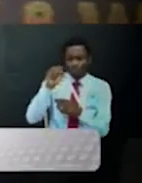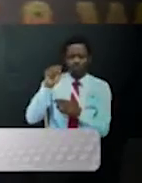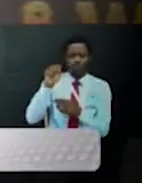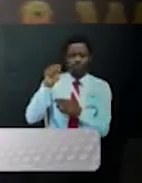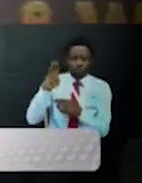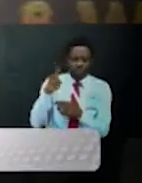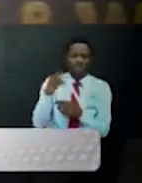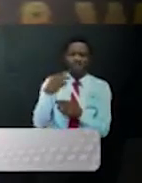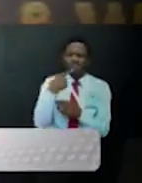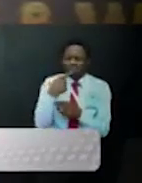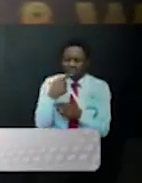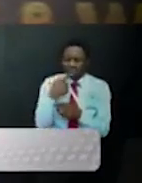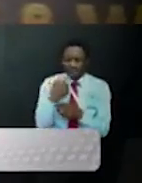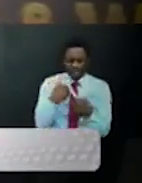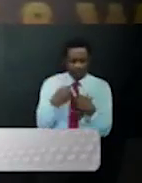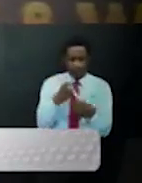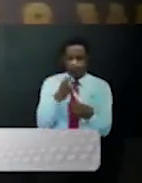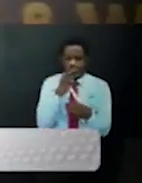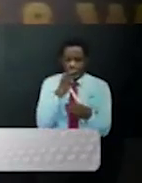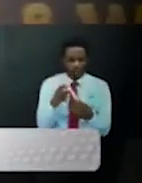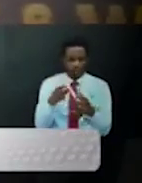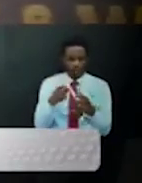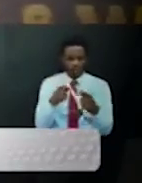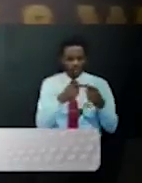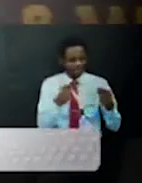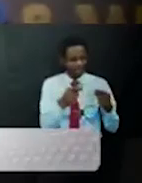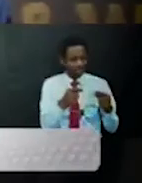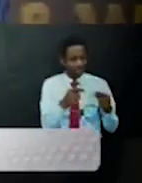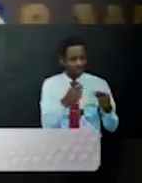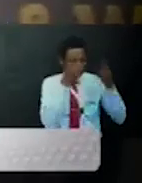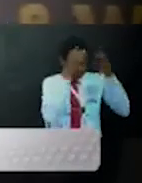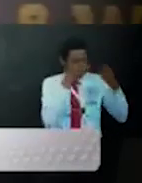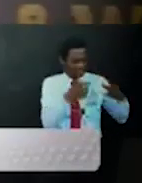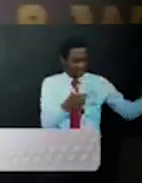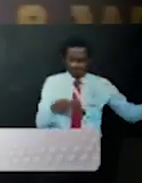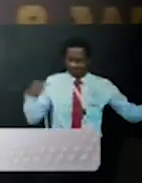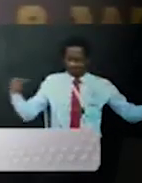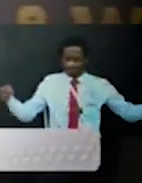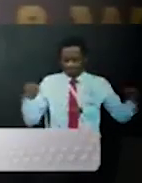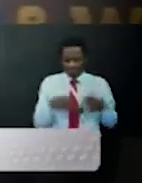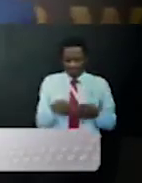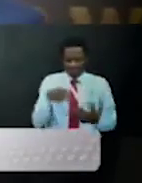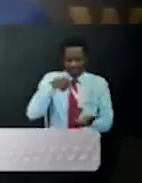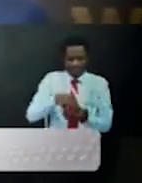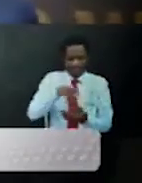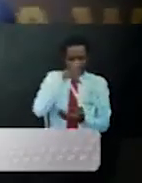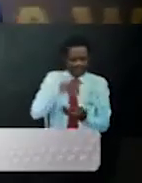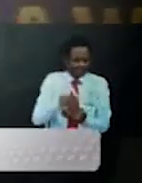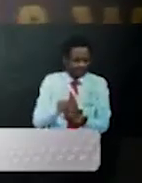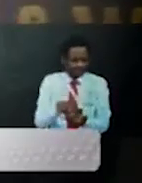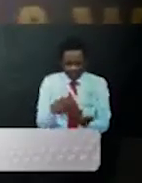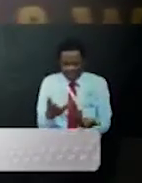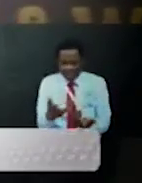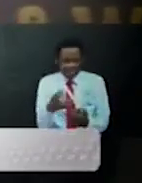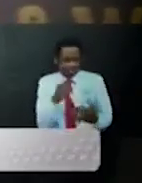And as a commander and someone who is a human being, you couldn't possibly fight those ahead of him and then fight those behind